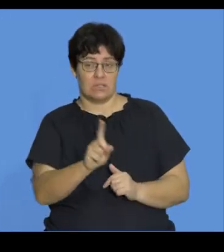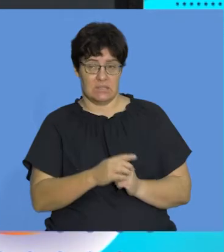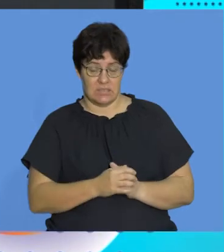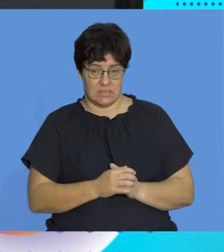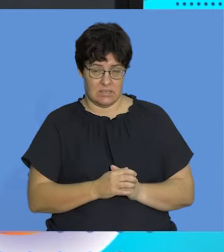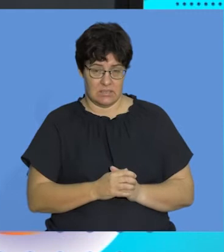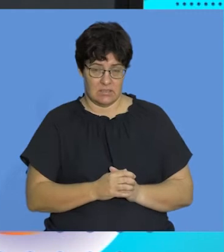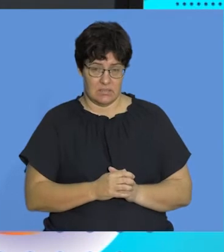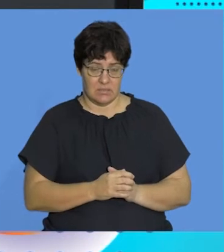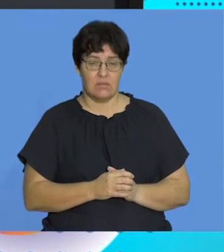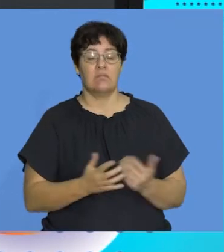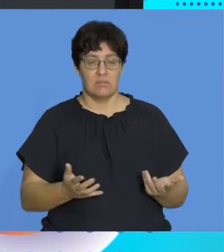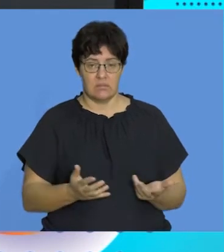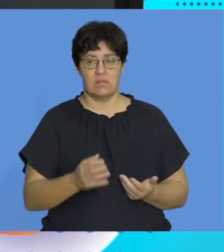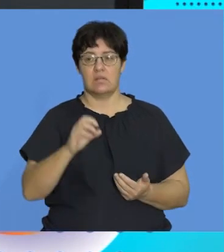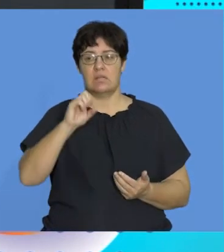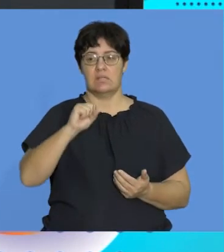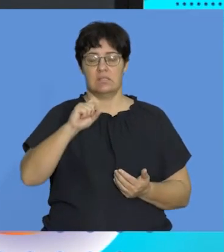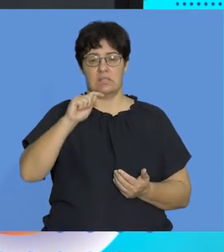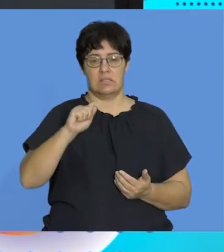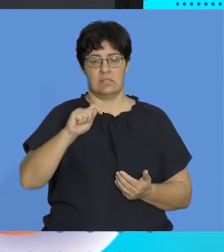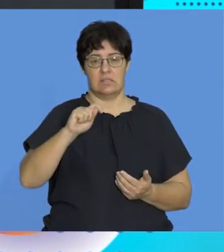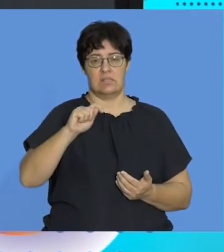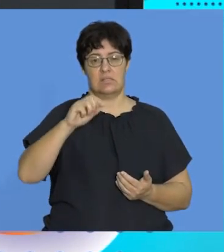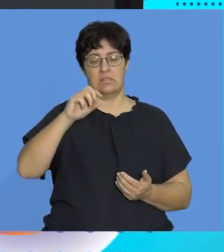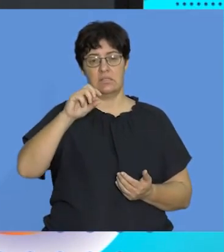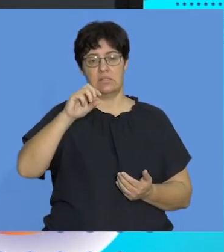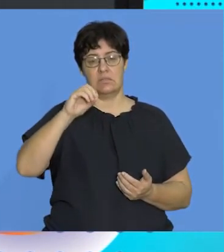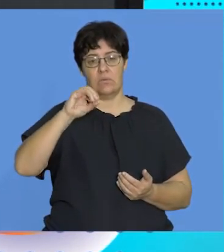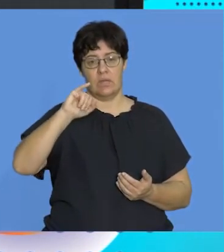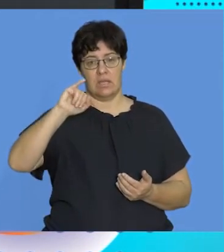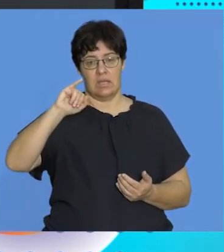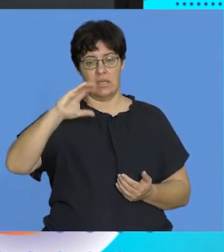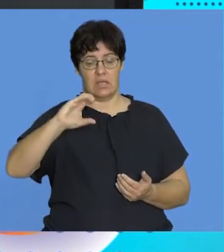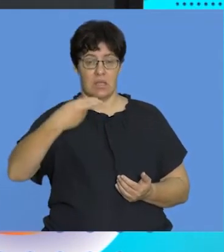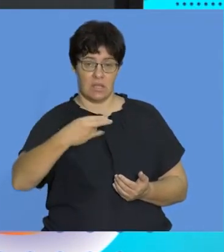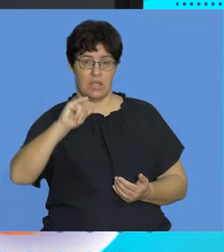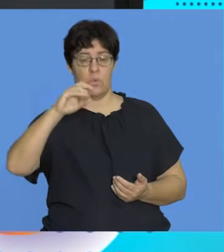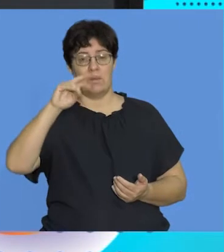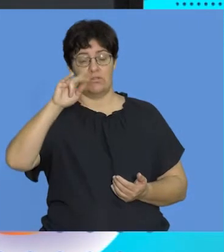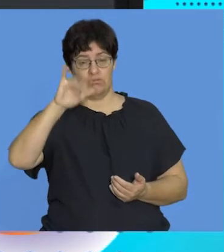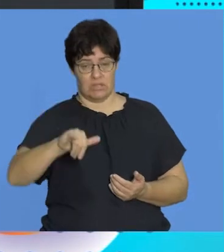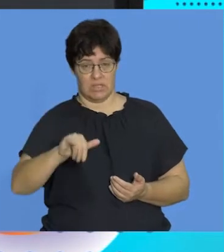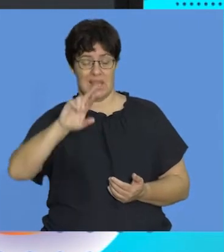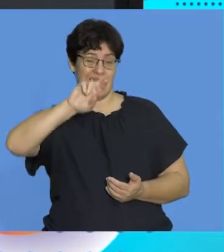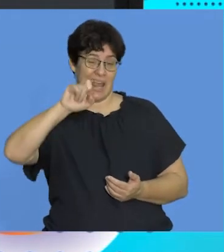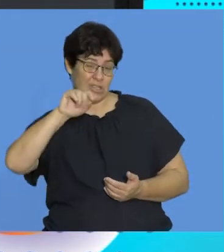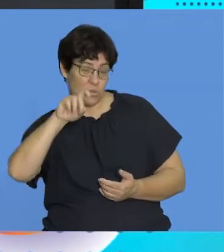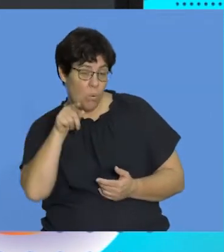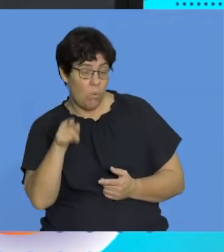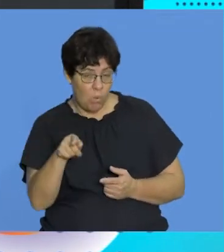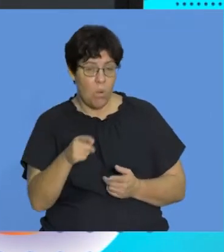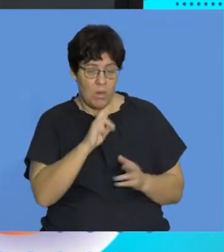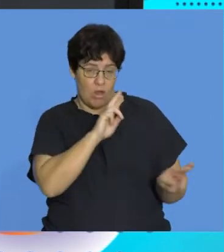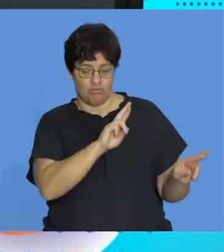that this is the stoichiometric ratio in which these substances actually react with each other, right? So pay